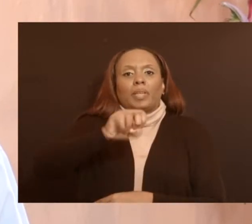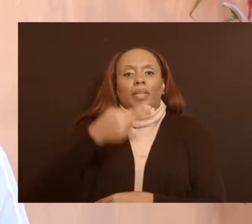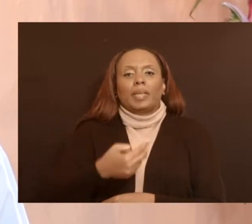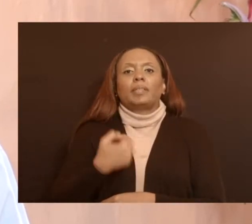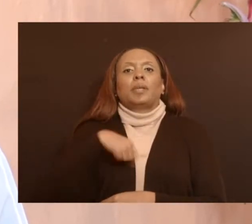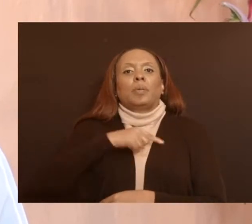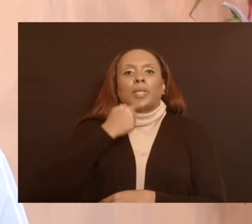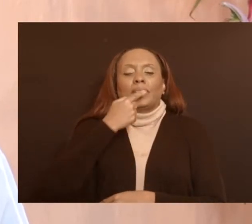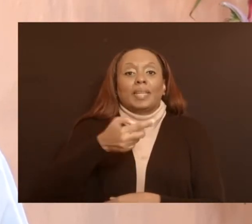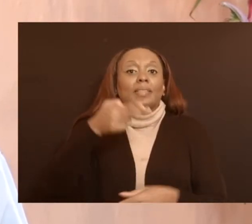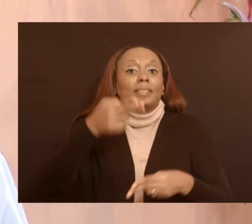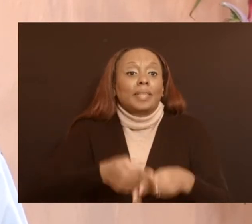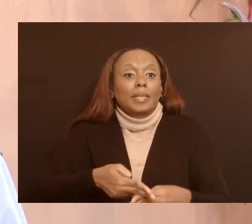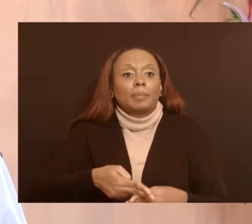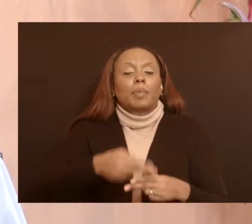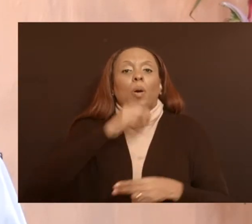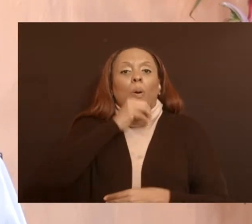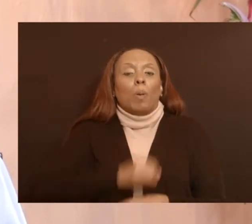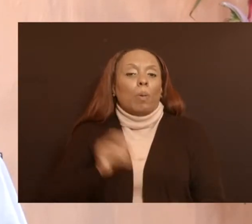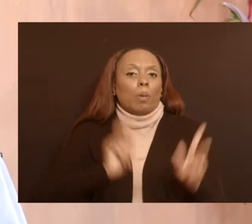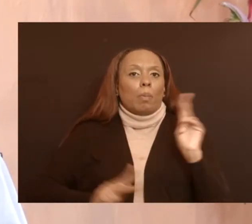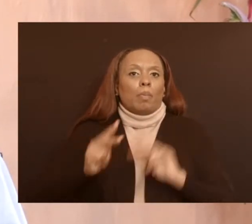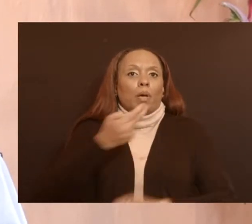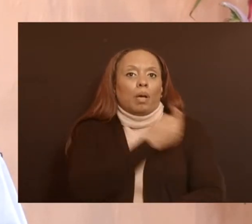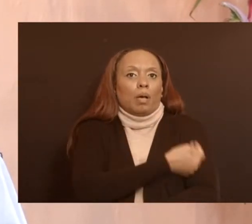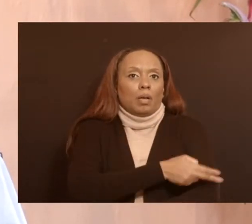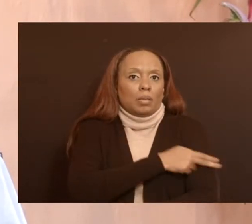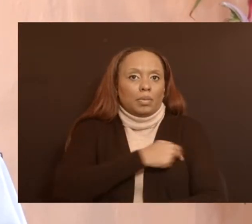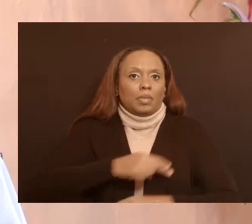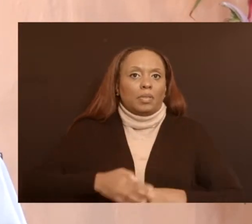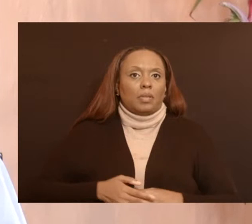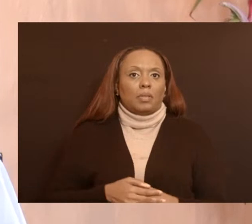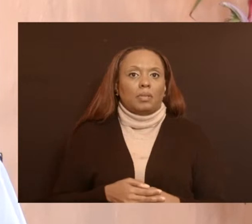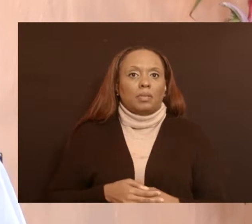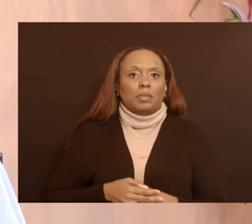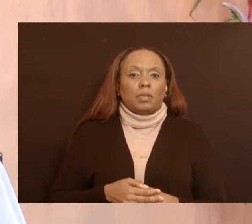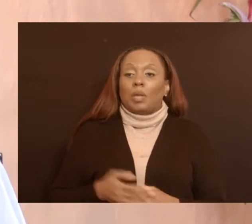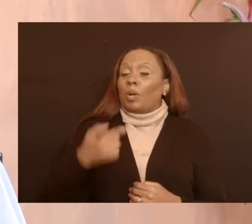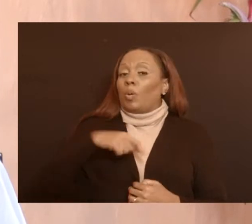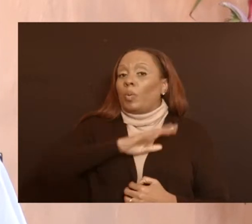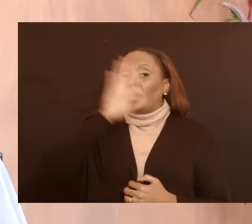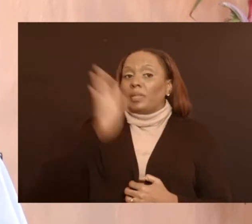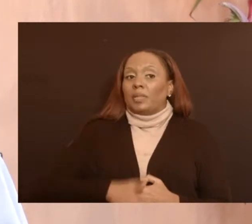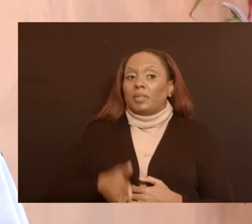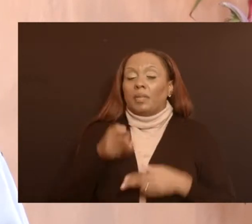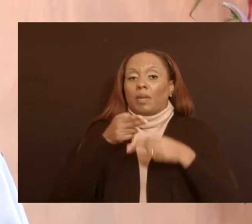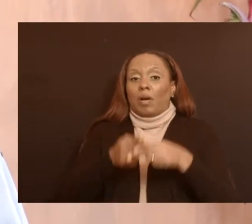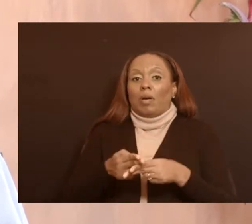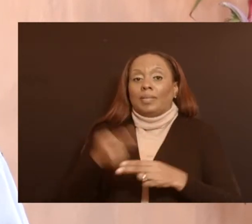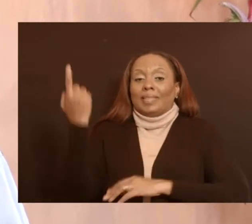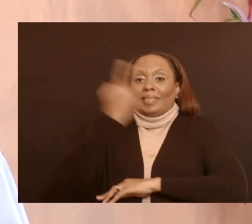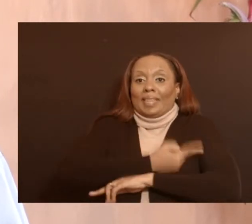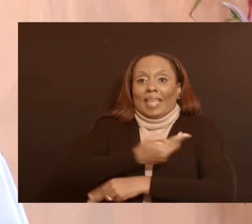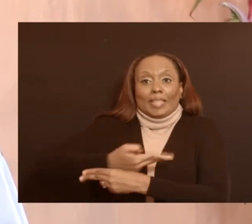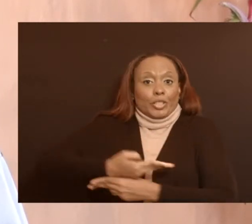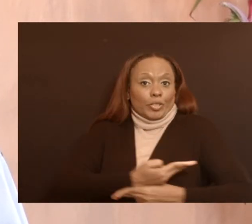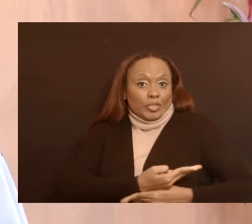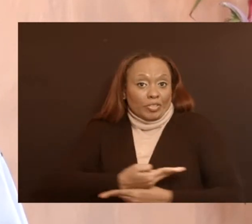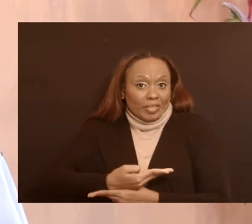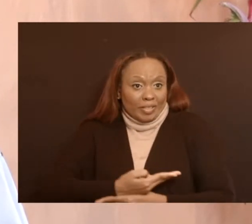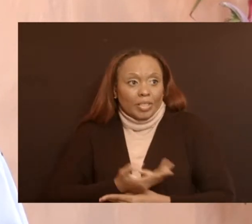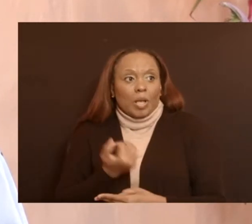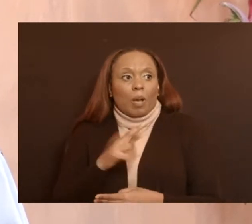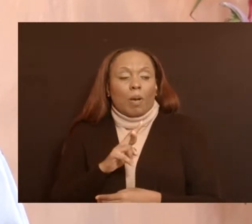Hospital. You would recall that we never named the elderly care facilities or their nurseries where there were positive